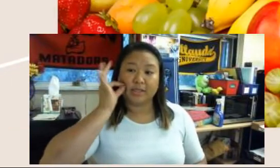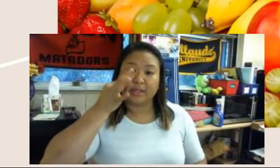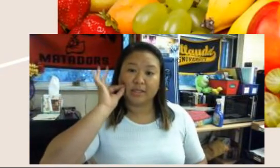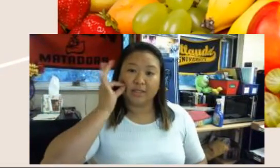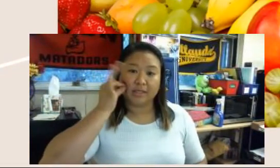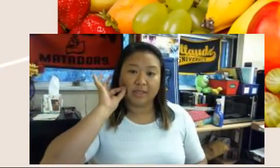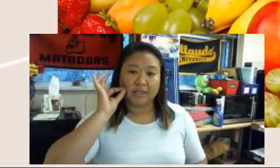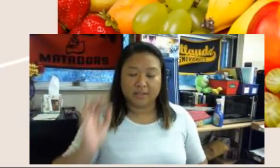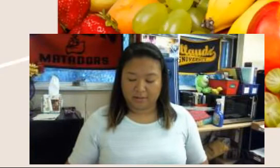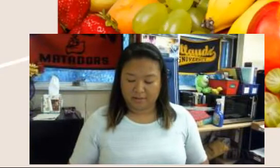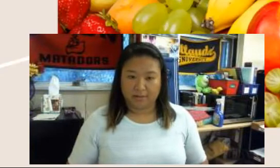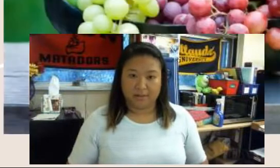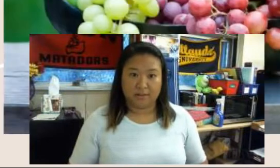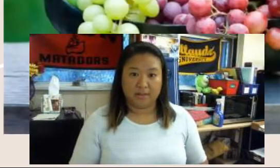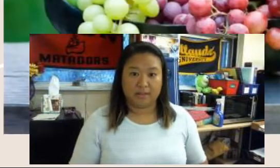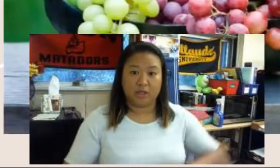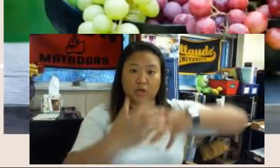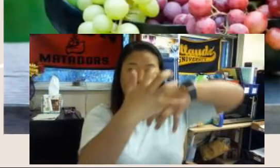Fruit,